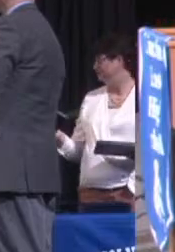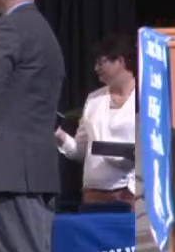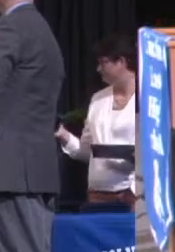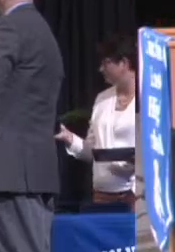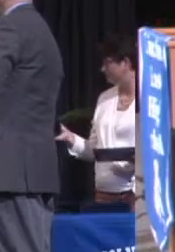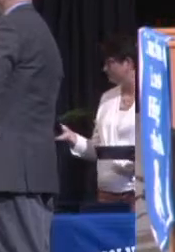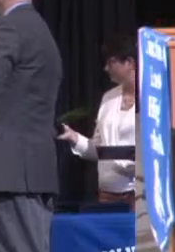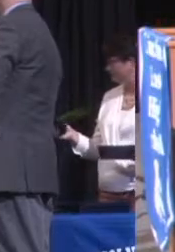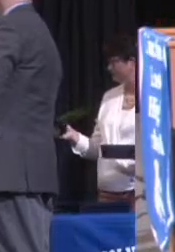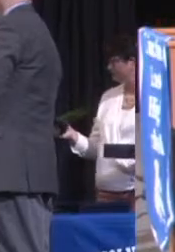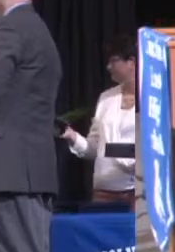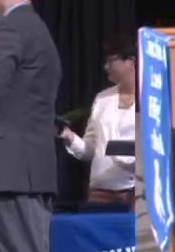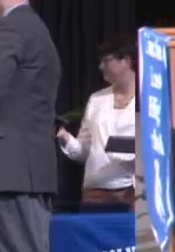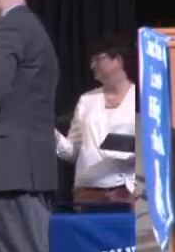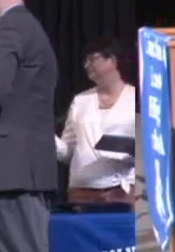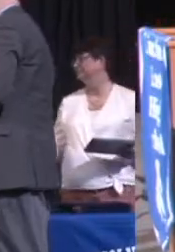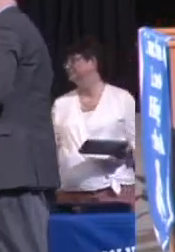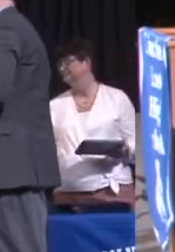Iba Muhammad.